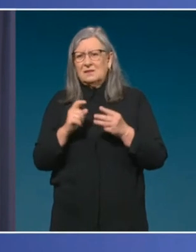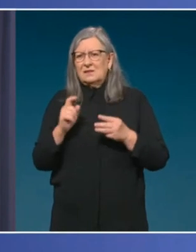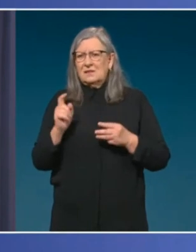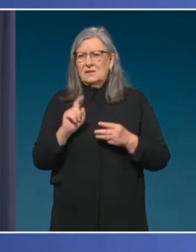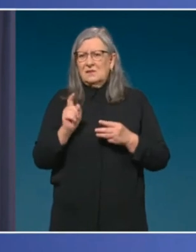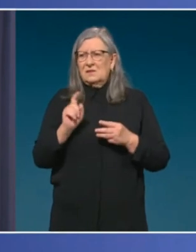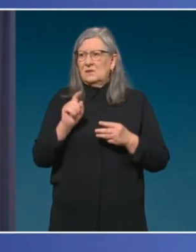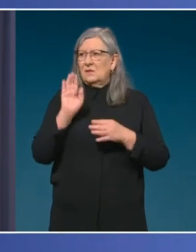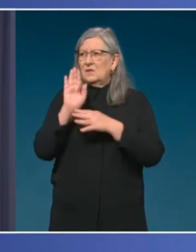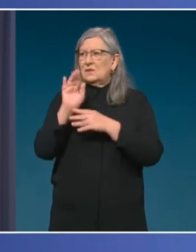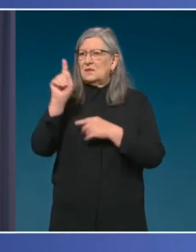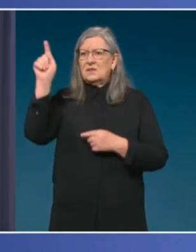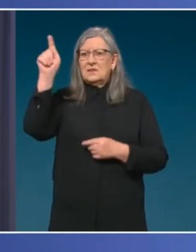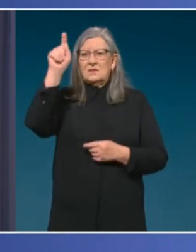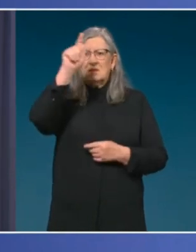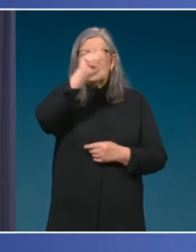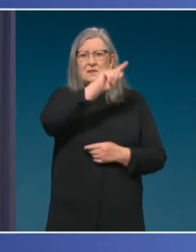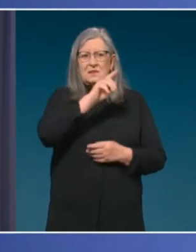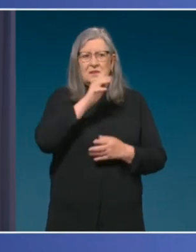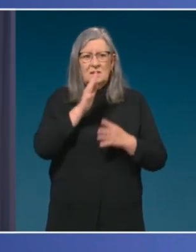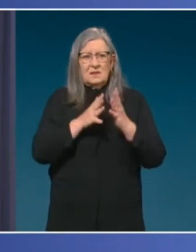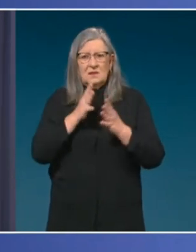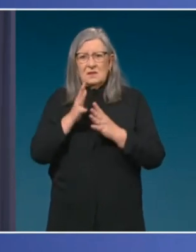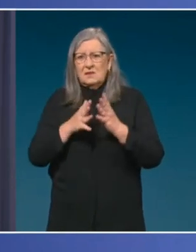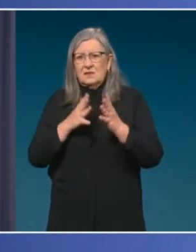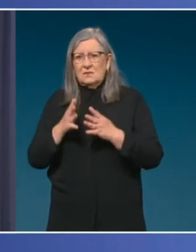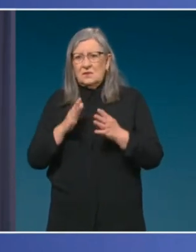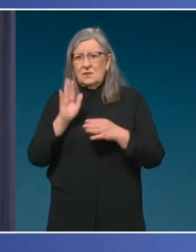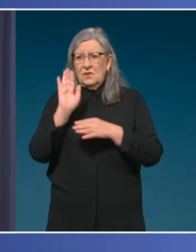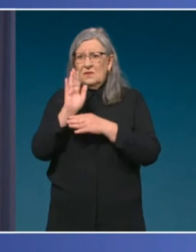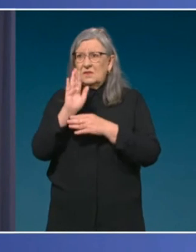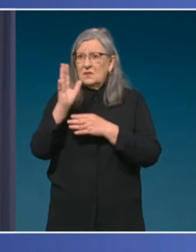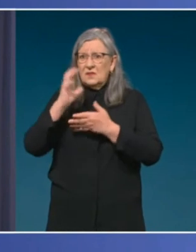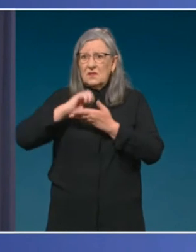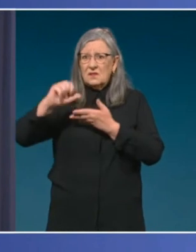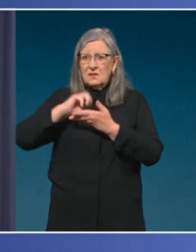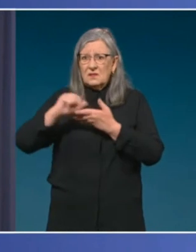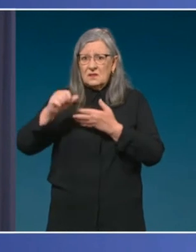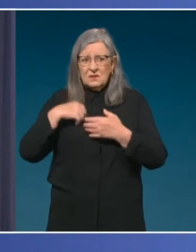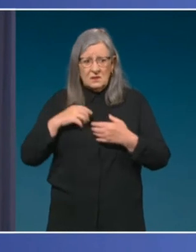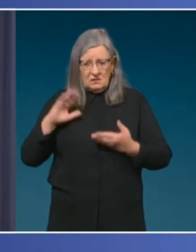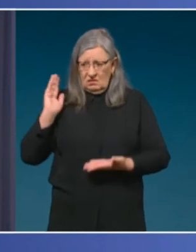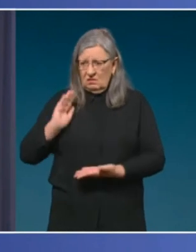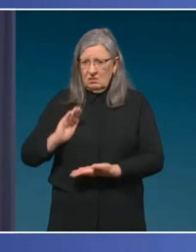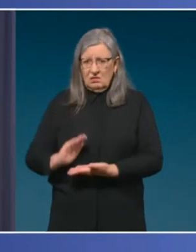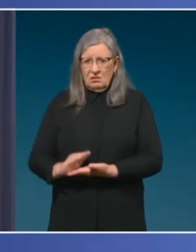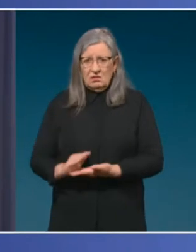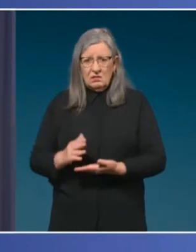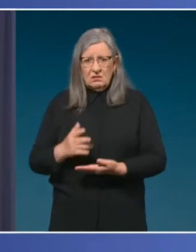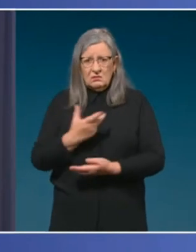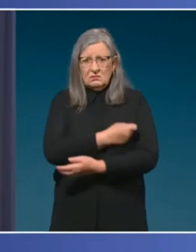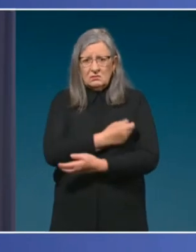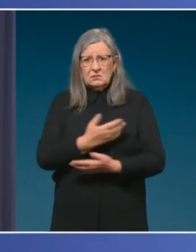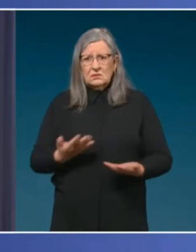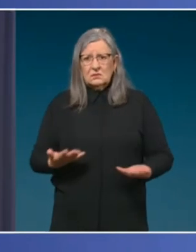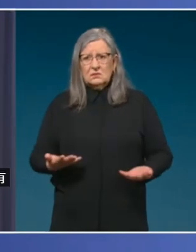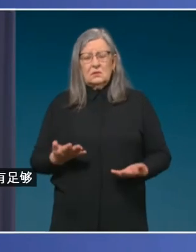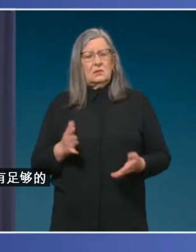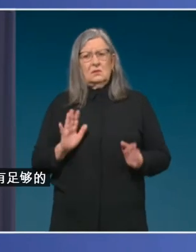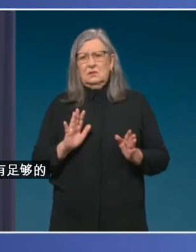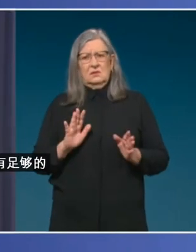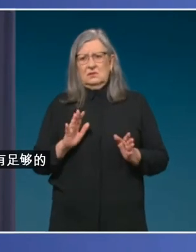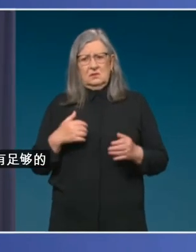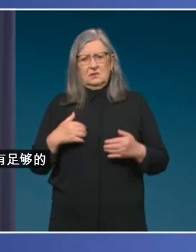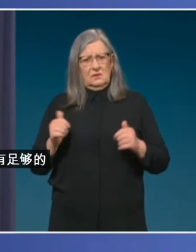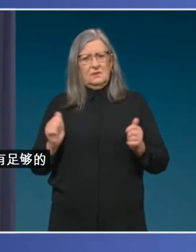the primary doses. And so we have ample doses. We actually went through this yesterday with Lieutenant General Fruin.